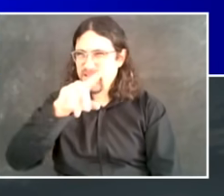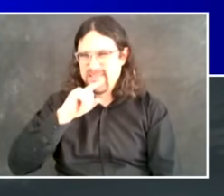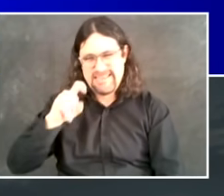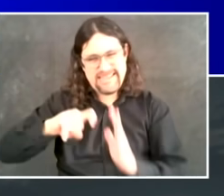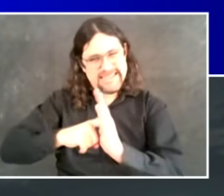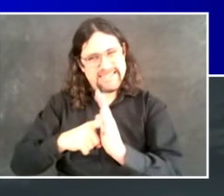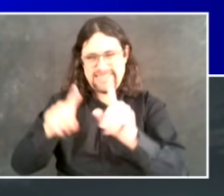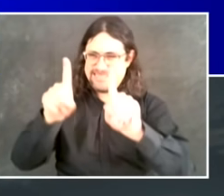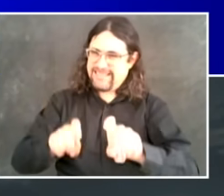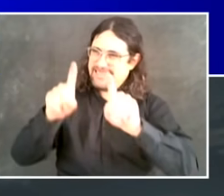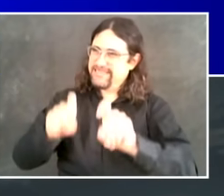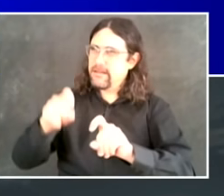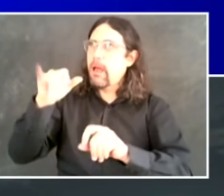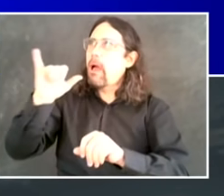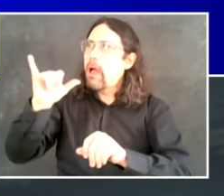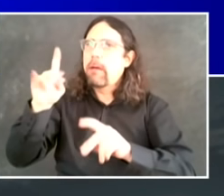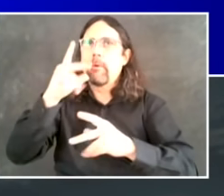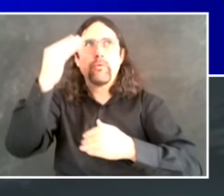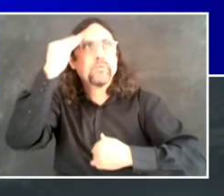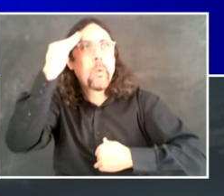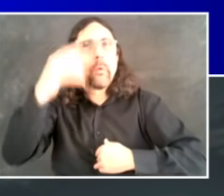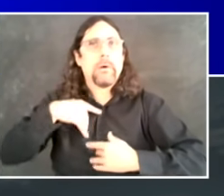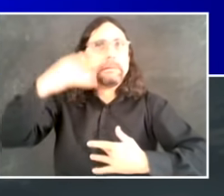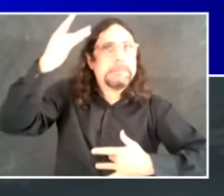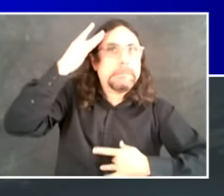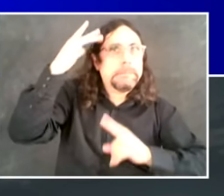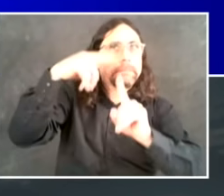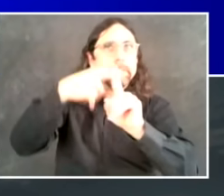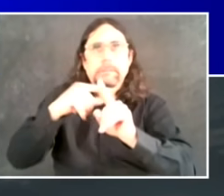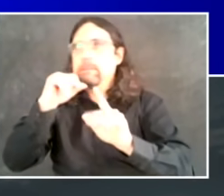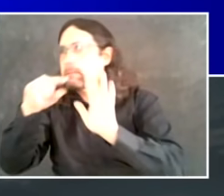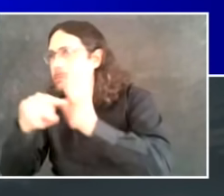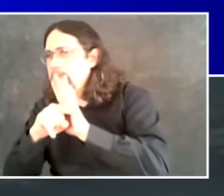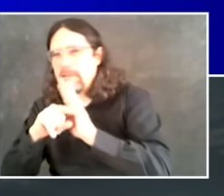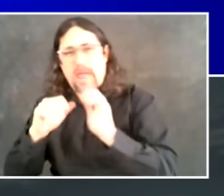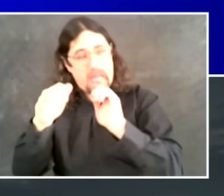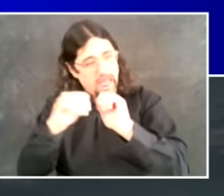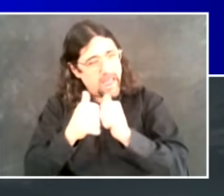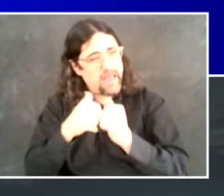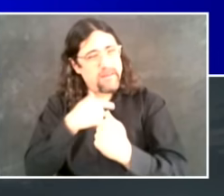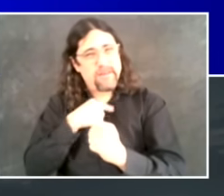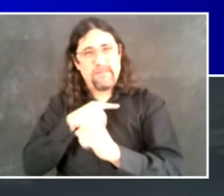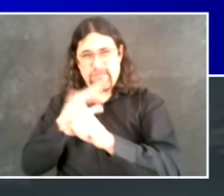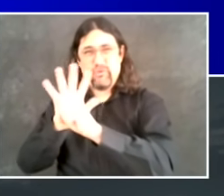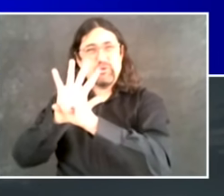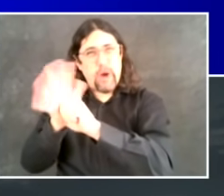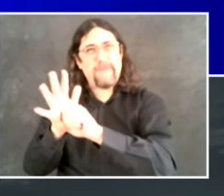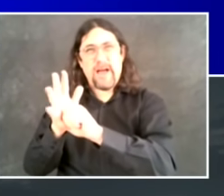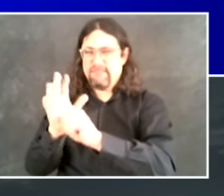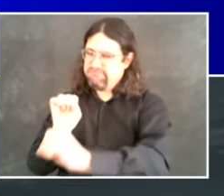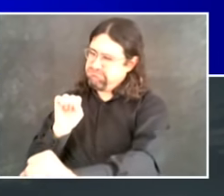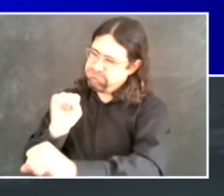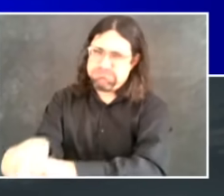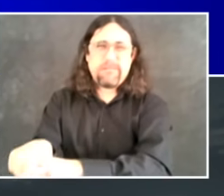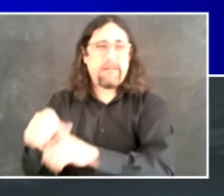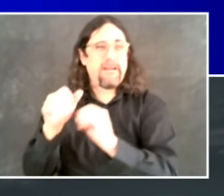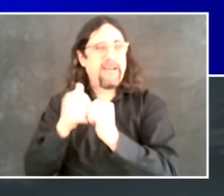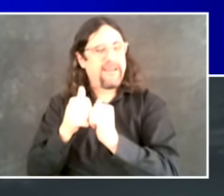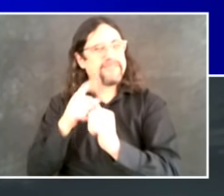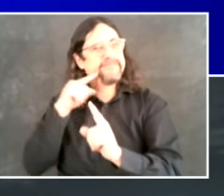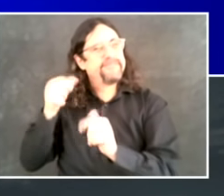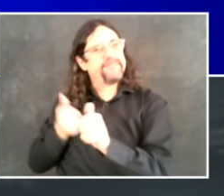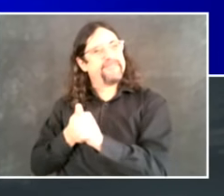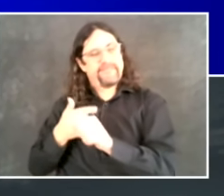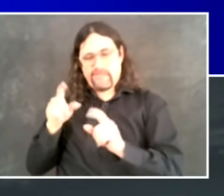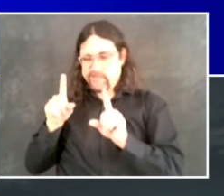this disease because of the information they give us, and they never stop. They work round the clock. So thank you to all the great people